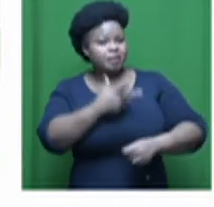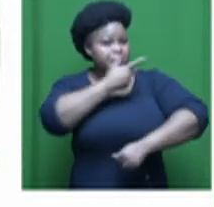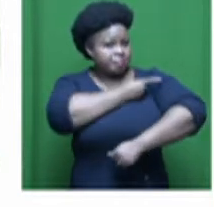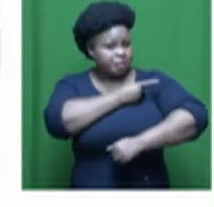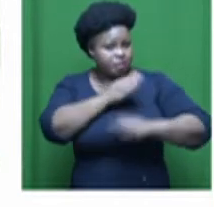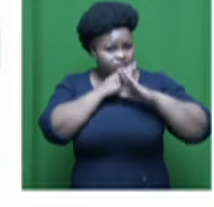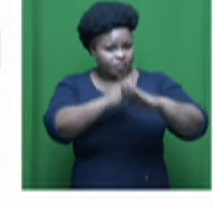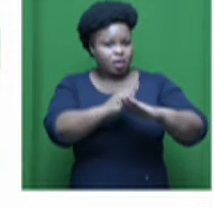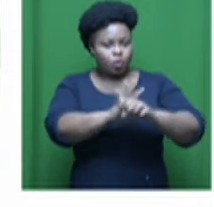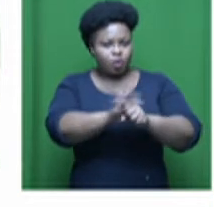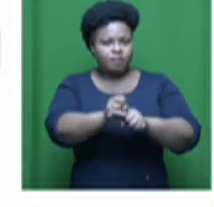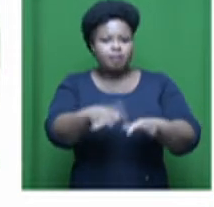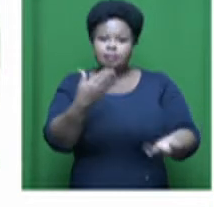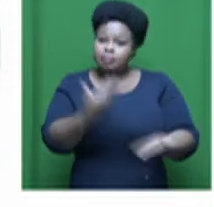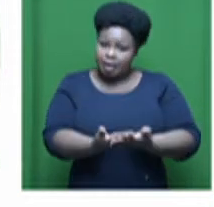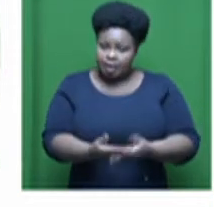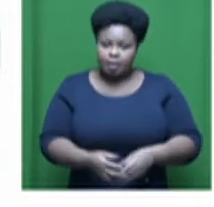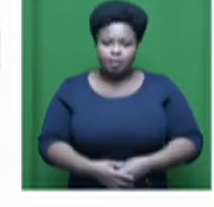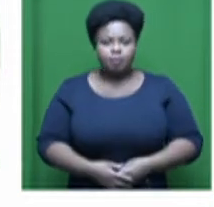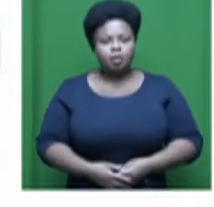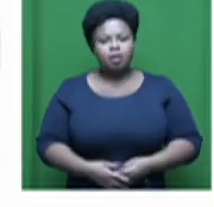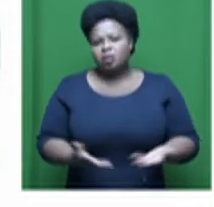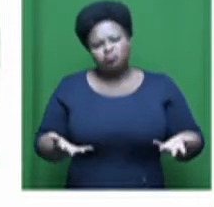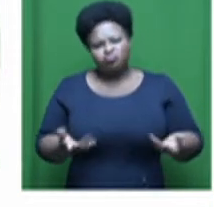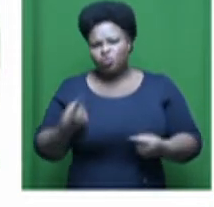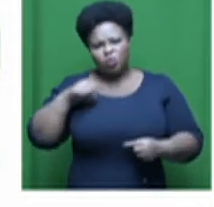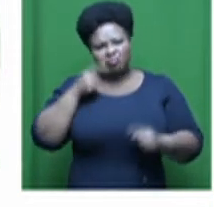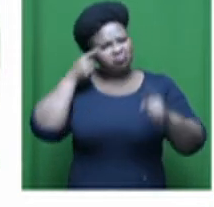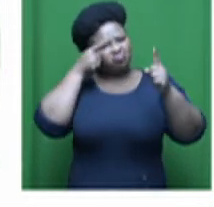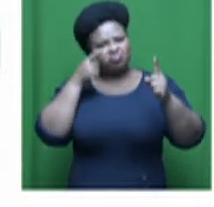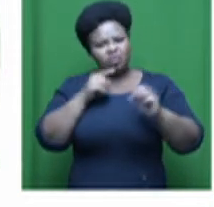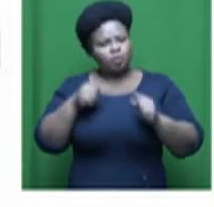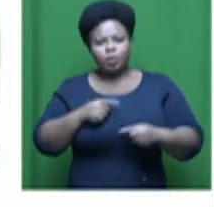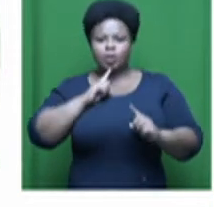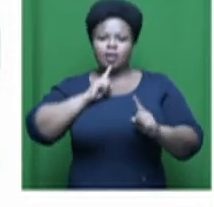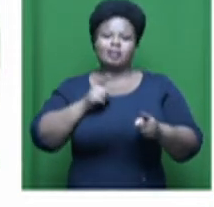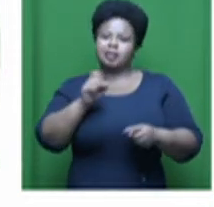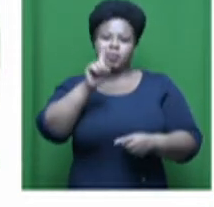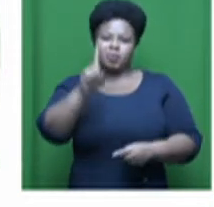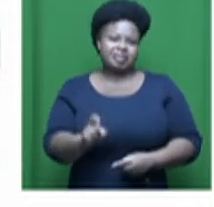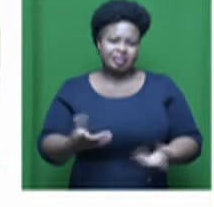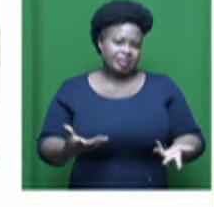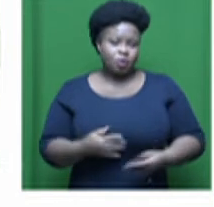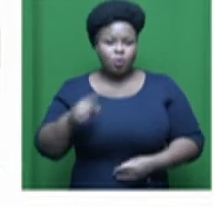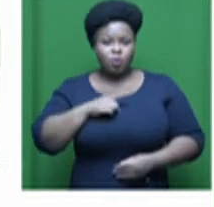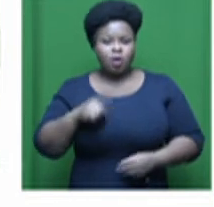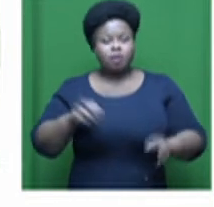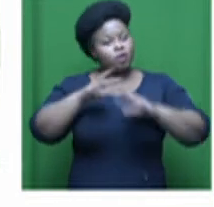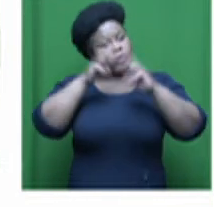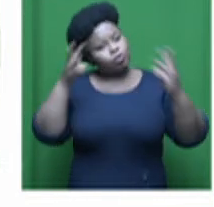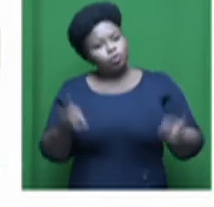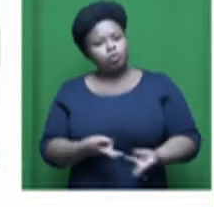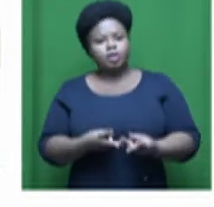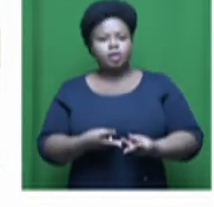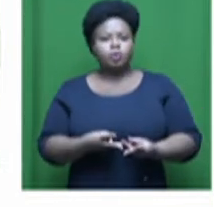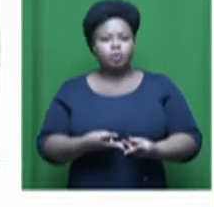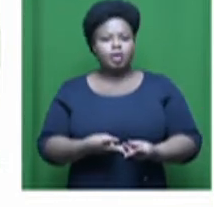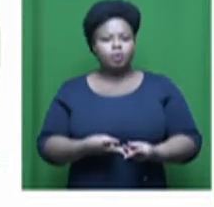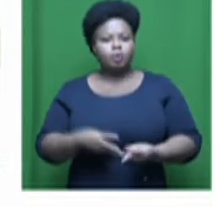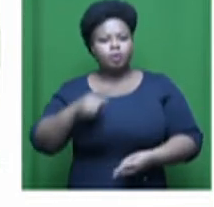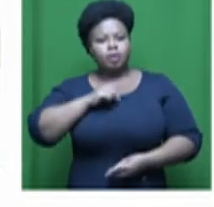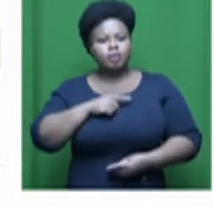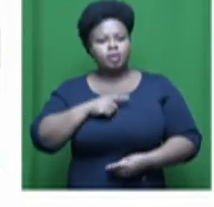protects against COVID-19. We had not intended to be able to answer the question, which probably is of global importance, in terms